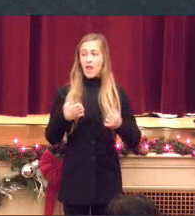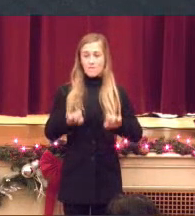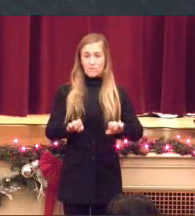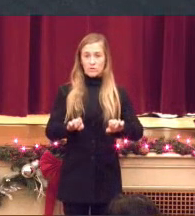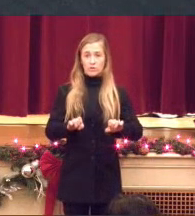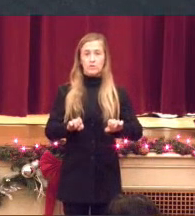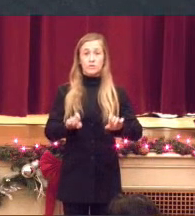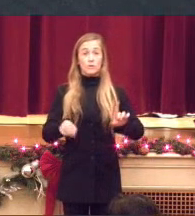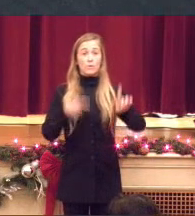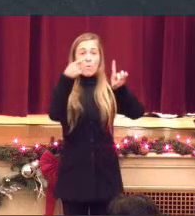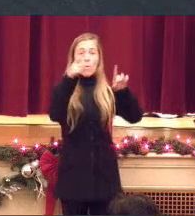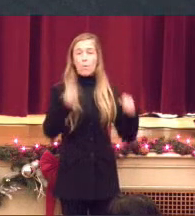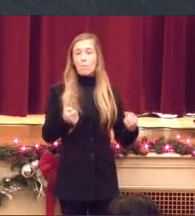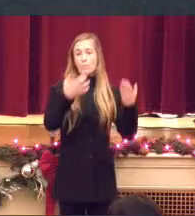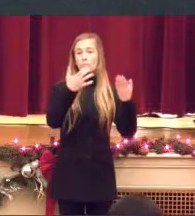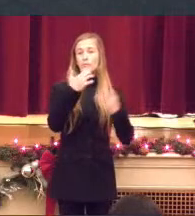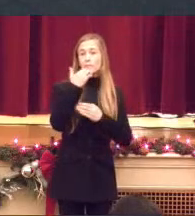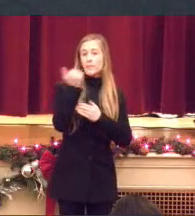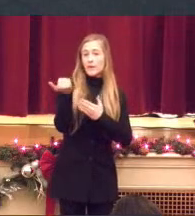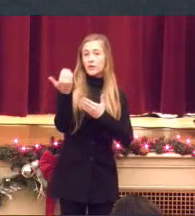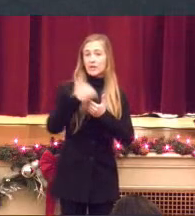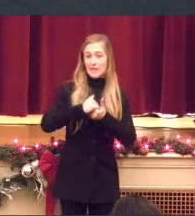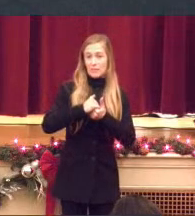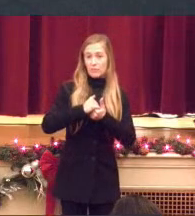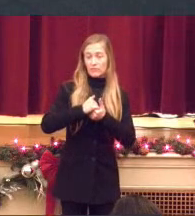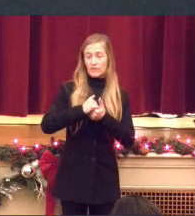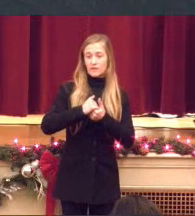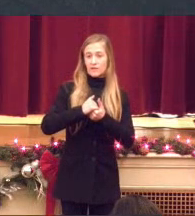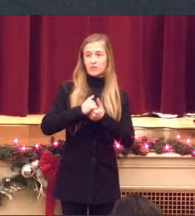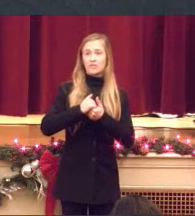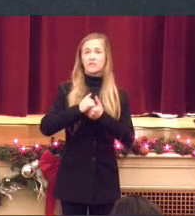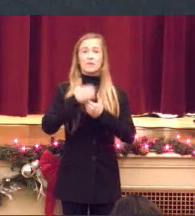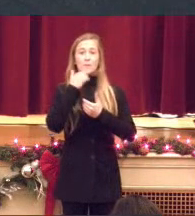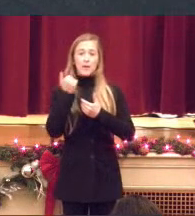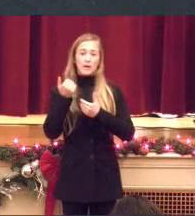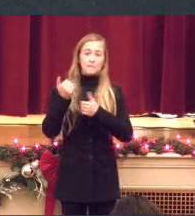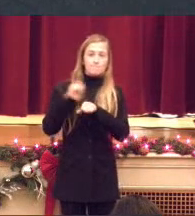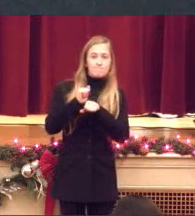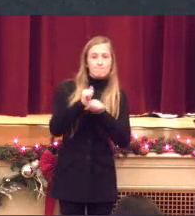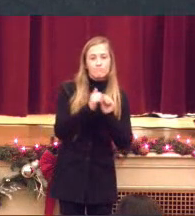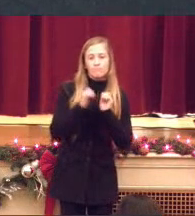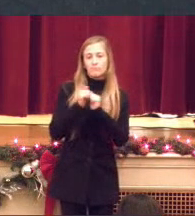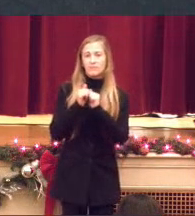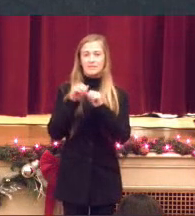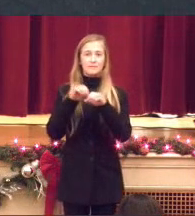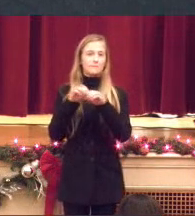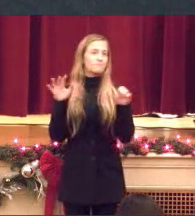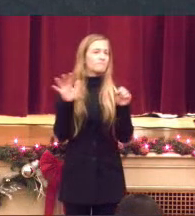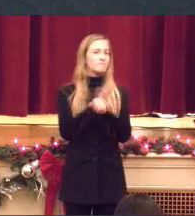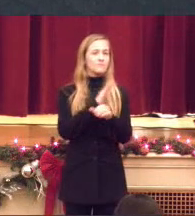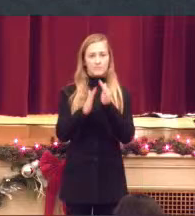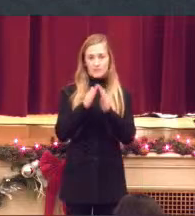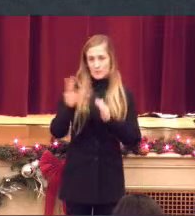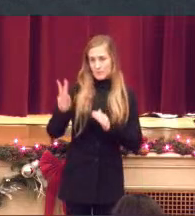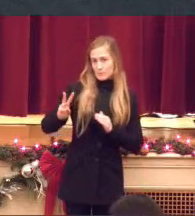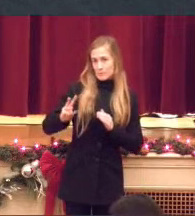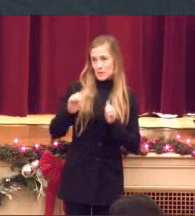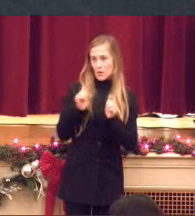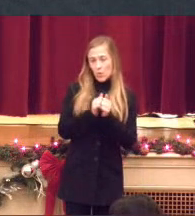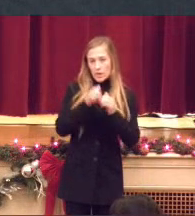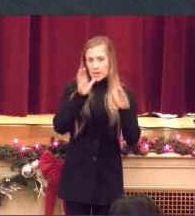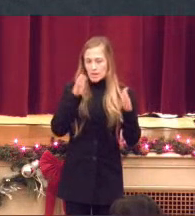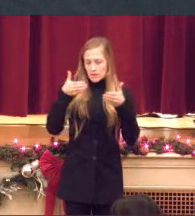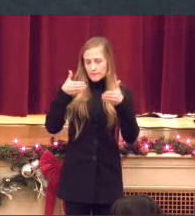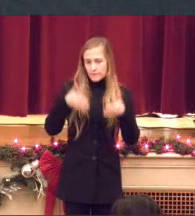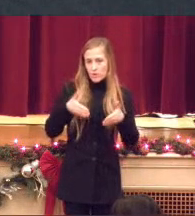provide greater collaboration, so greater cooperation across the city of Wilmington, with a hyper-focus on